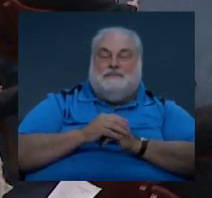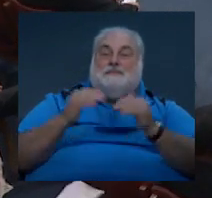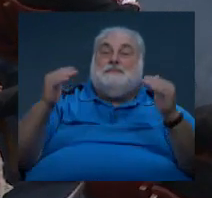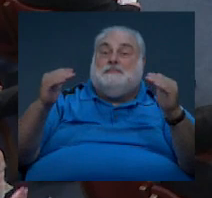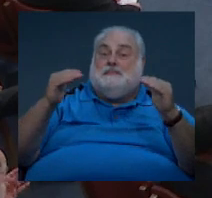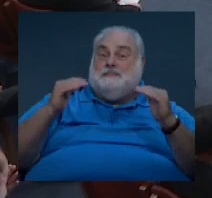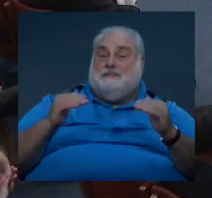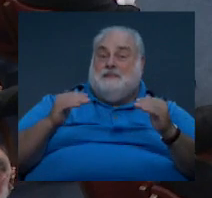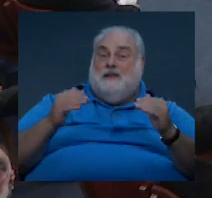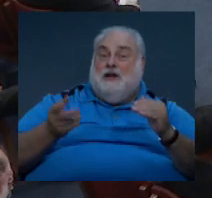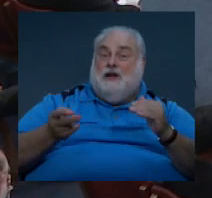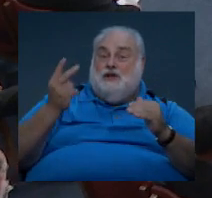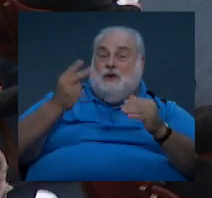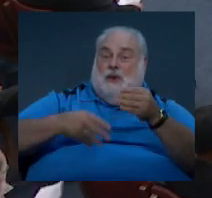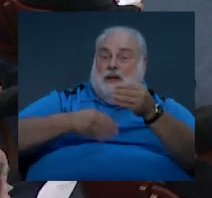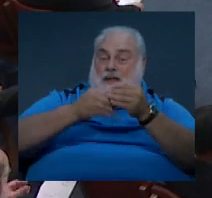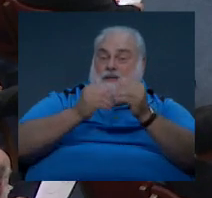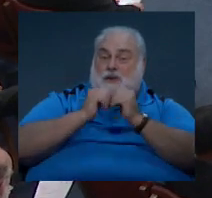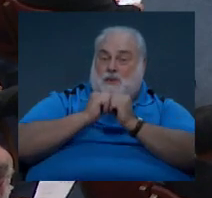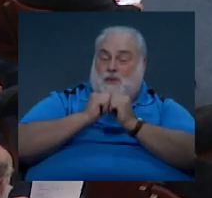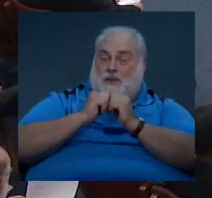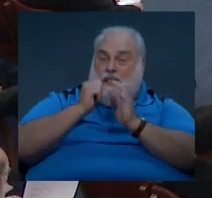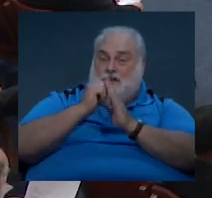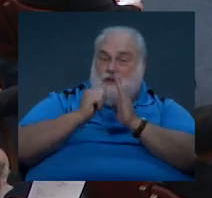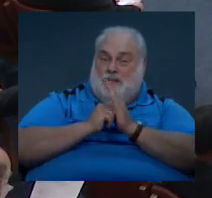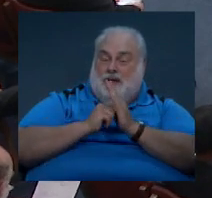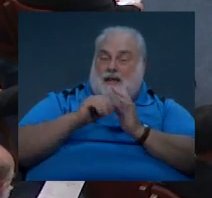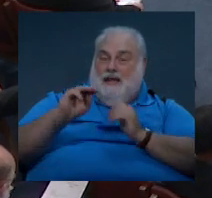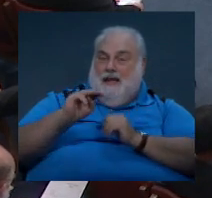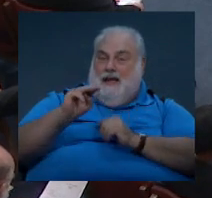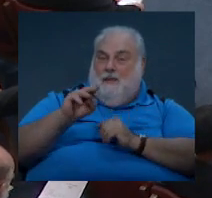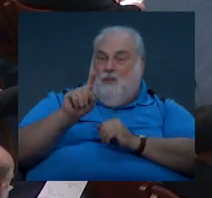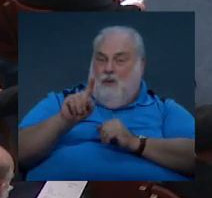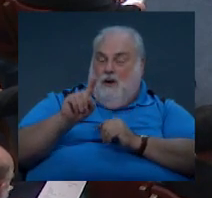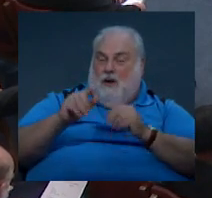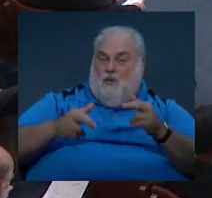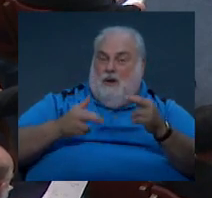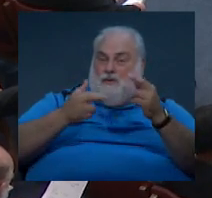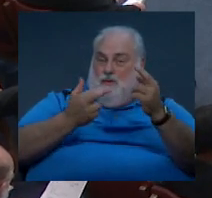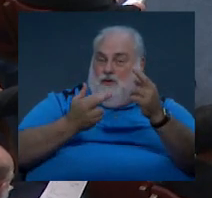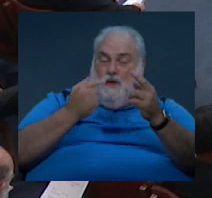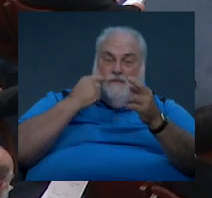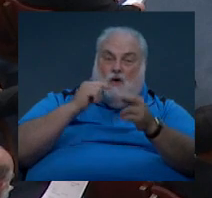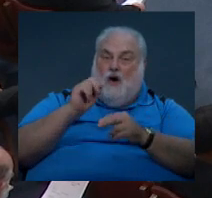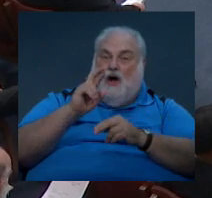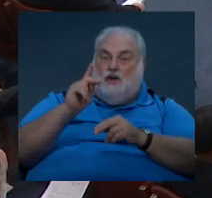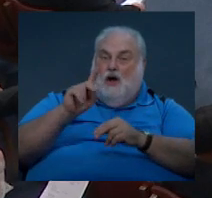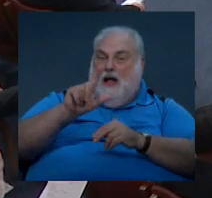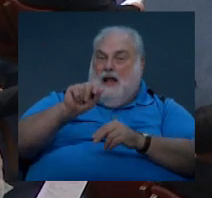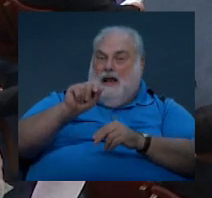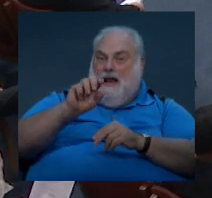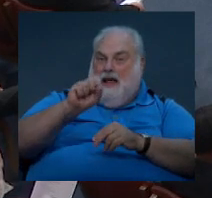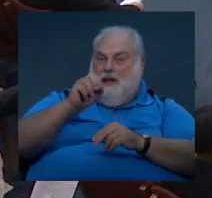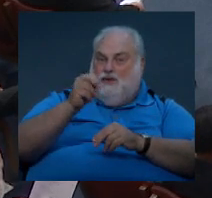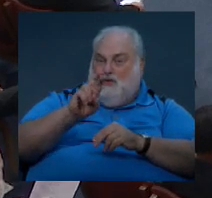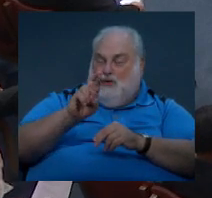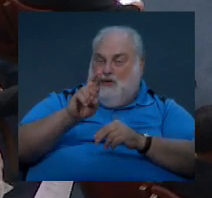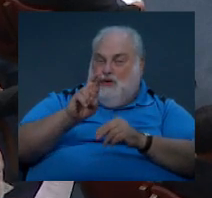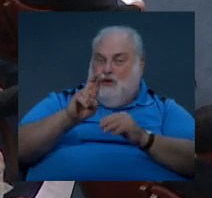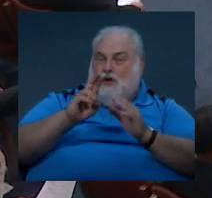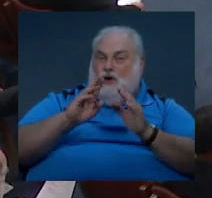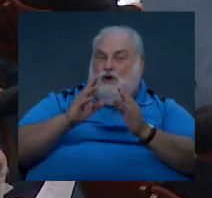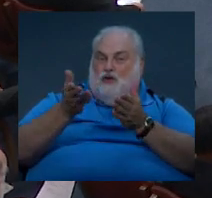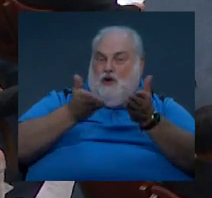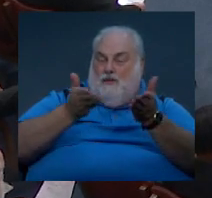right, we have two additions to add to our agenda. Item M1, which is a resolution for Arkansas Laser Services to participate in the Arkansas Tax